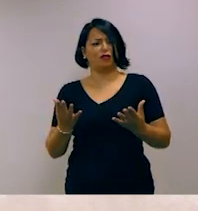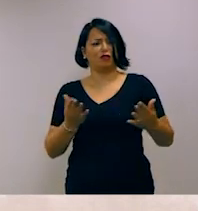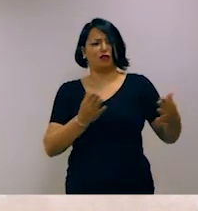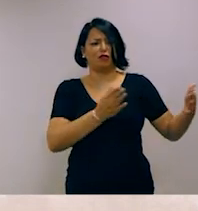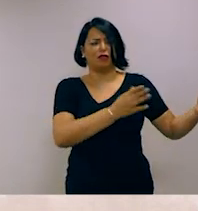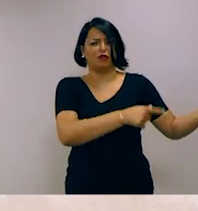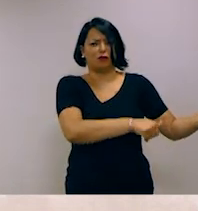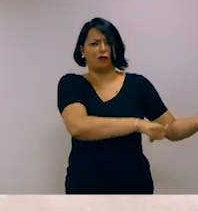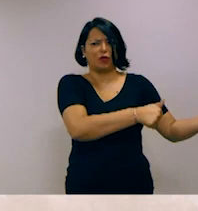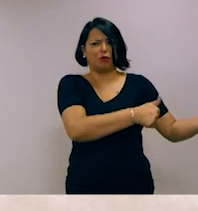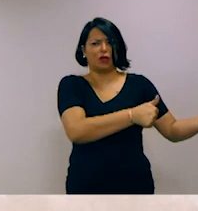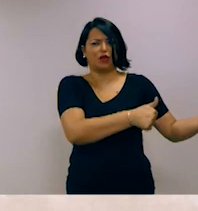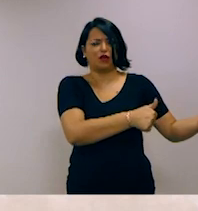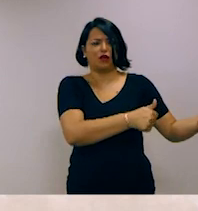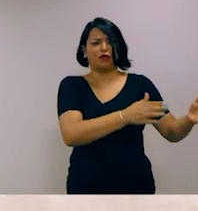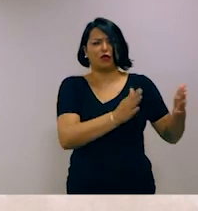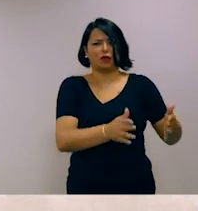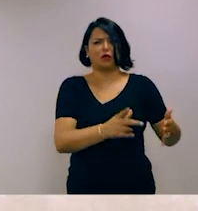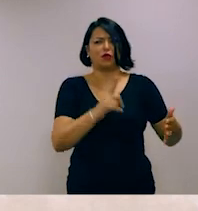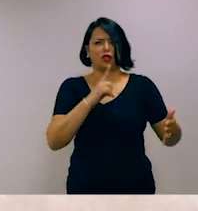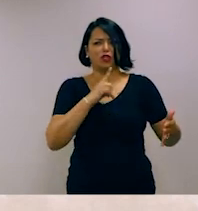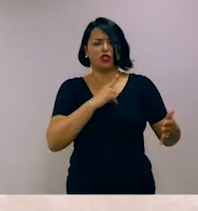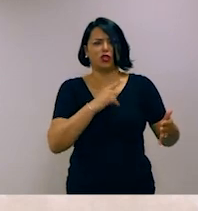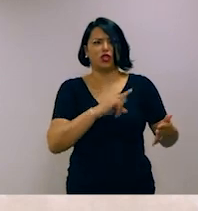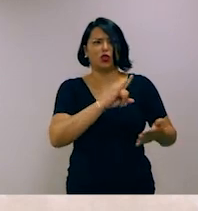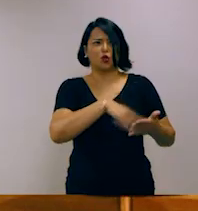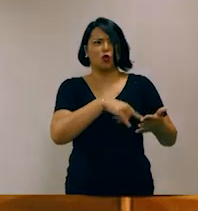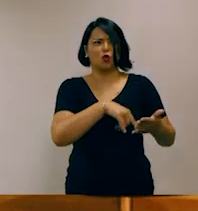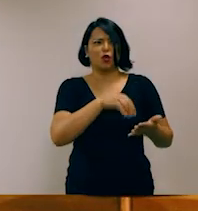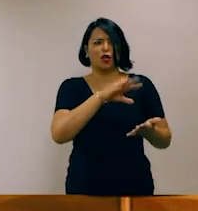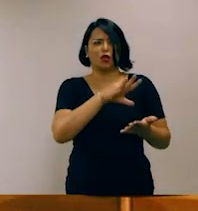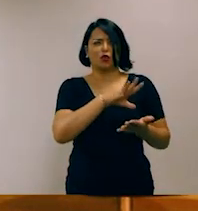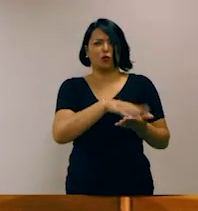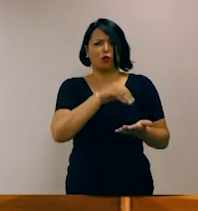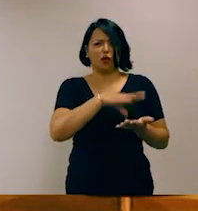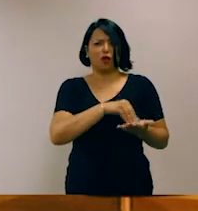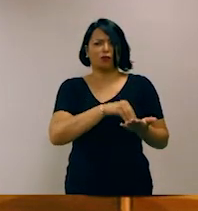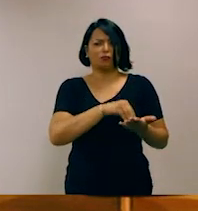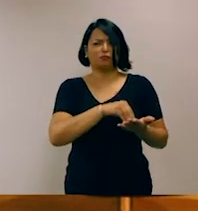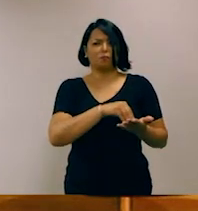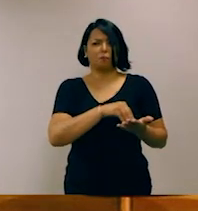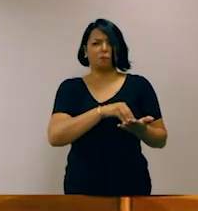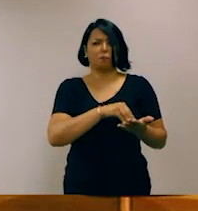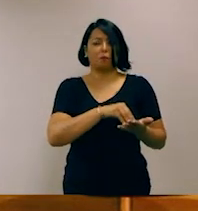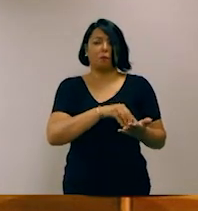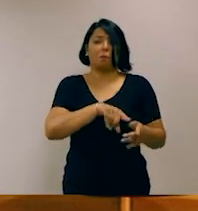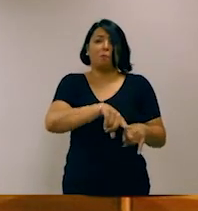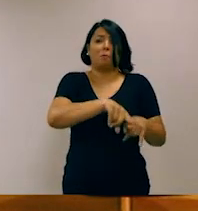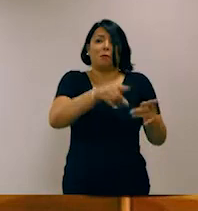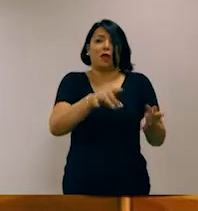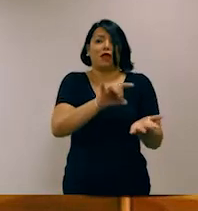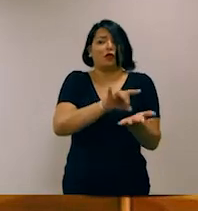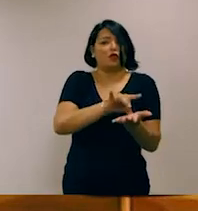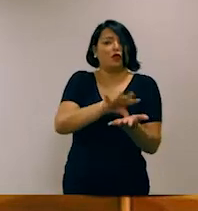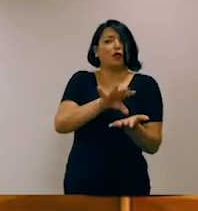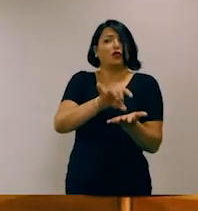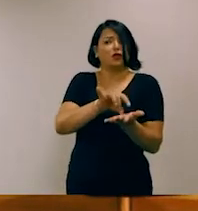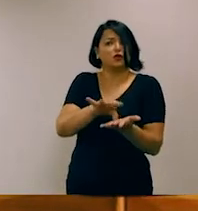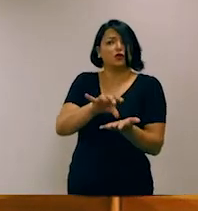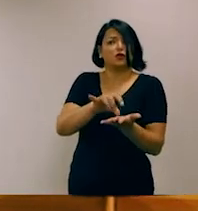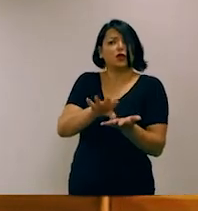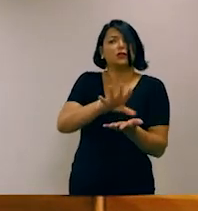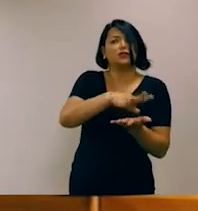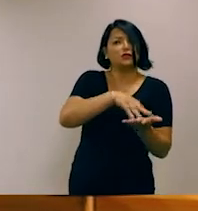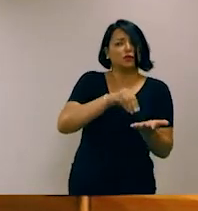from the first phase to the second phase, this made sense. But from the second phase to the third phase, this didn't make sense. And